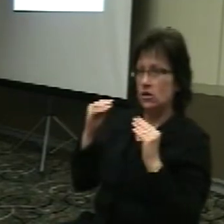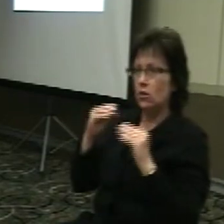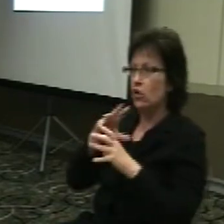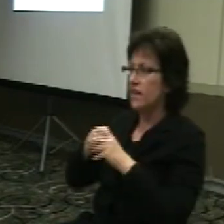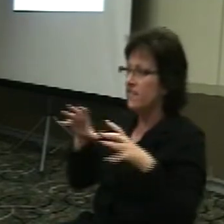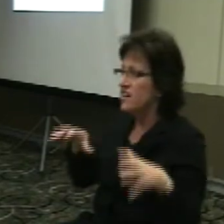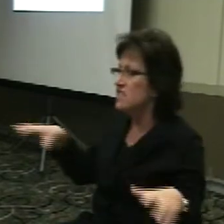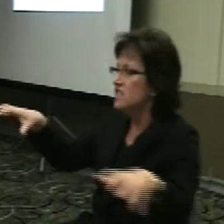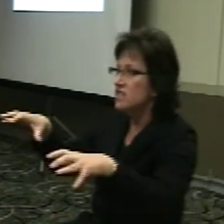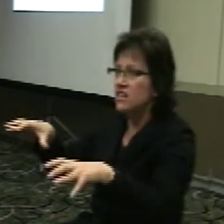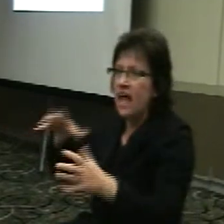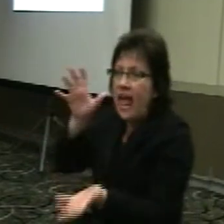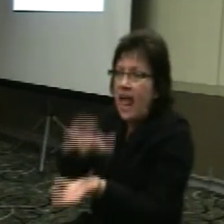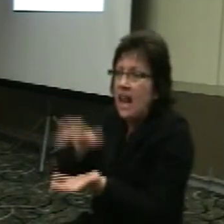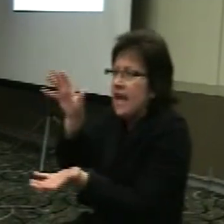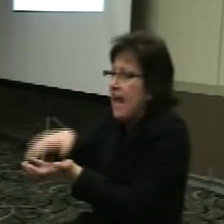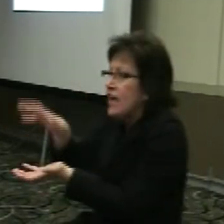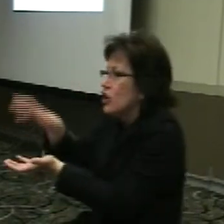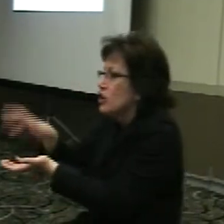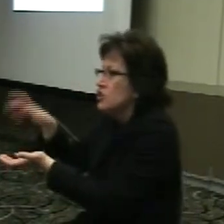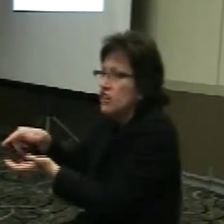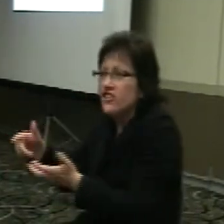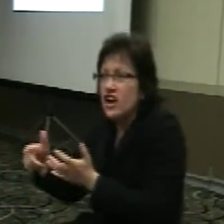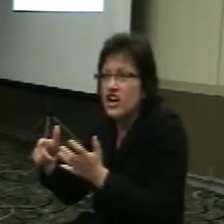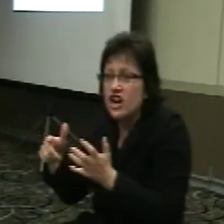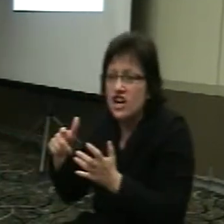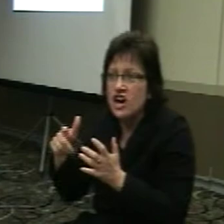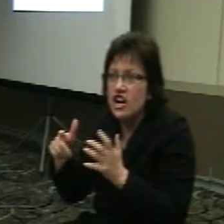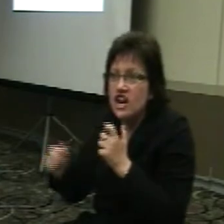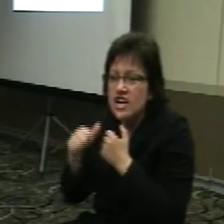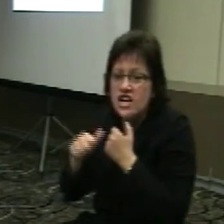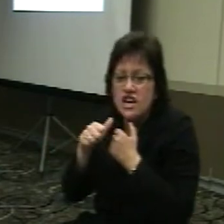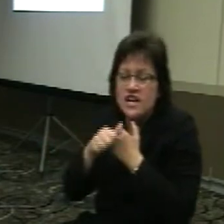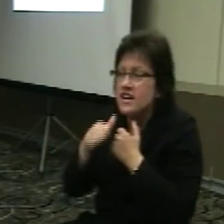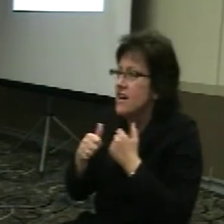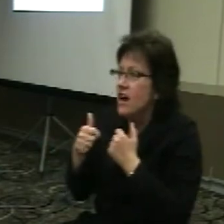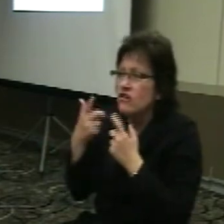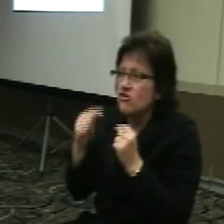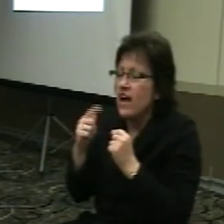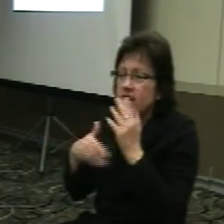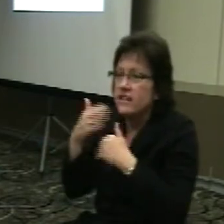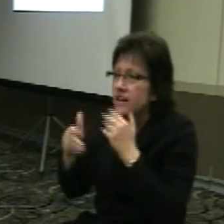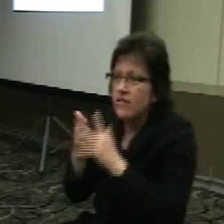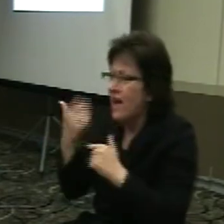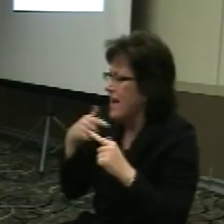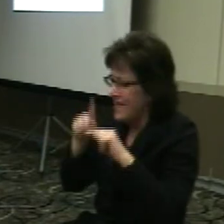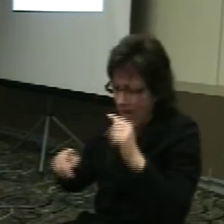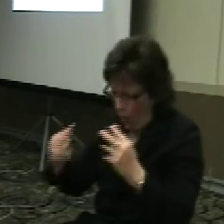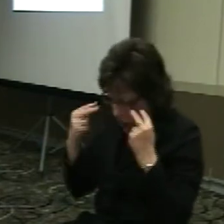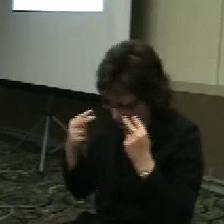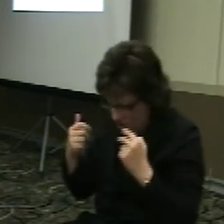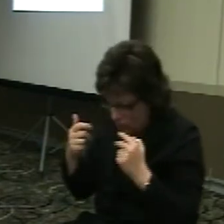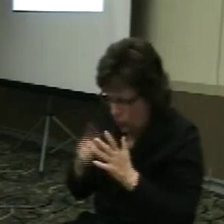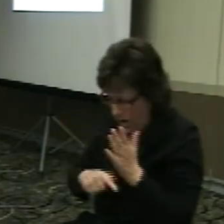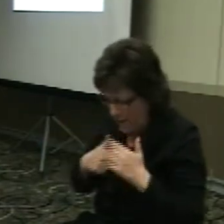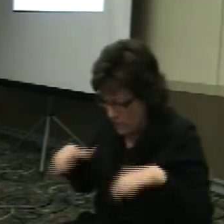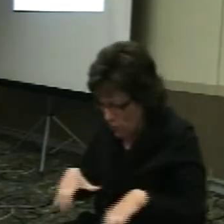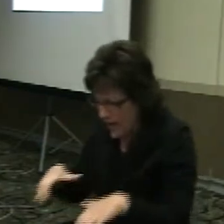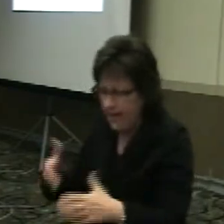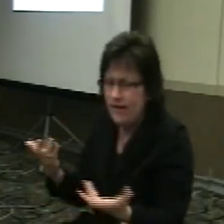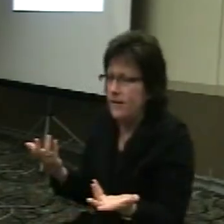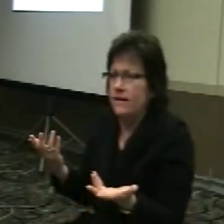alligators, they're nipping at our butt, and we're trying to get through the course of the day, and I cannot watch myself teach. And all of a sudden we